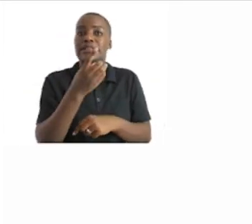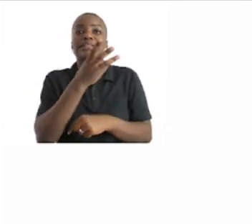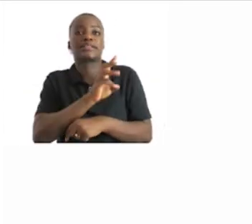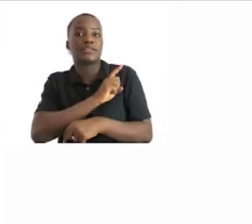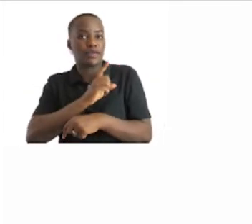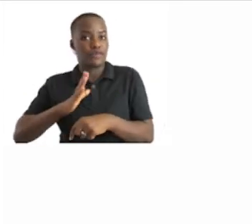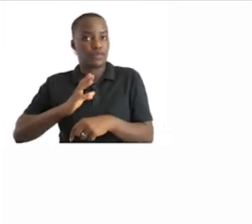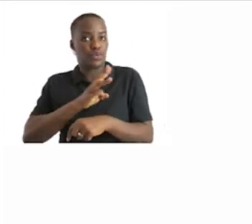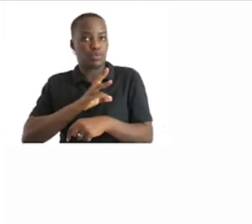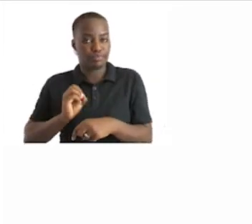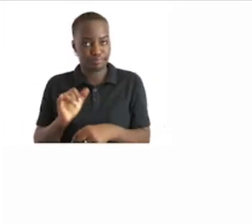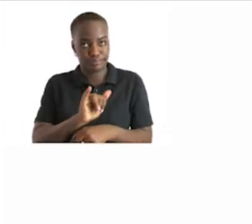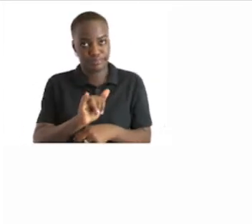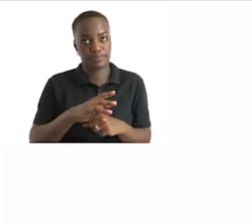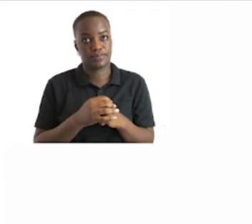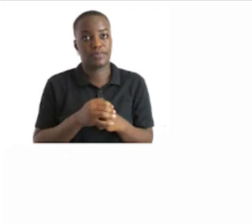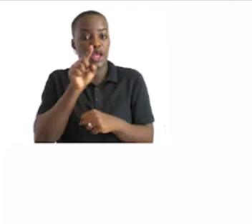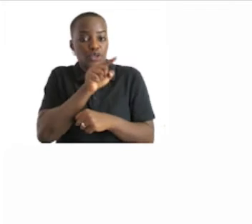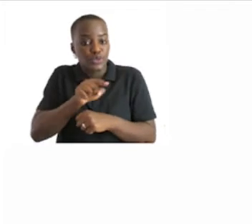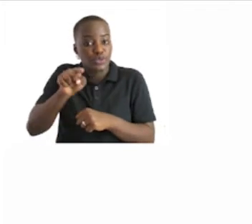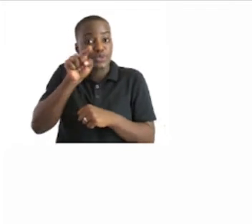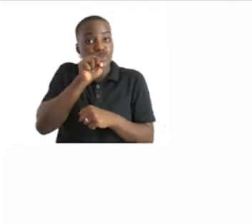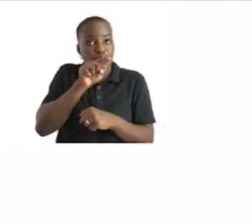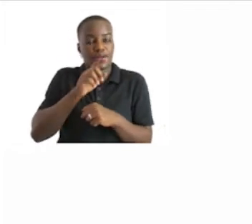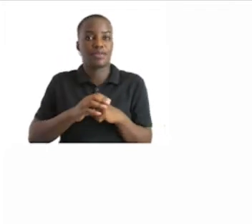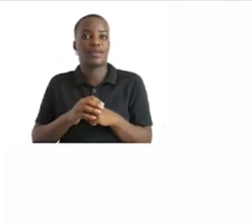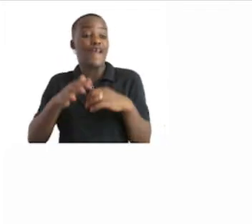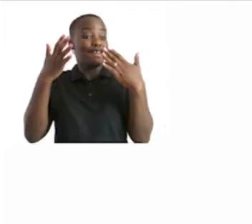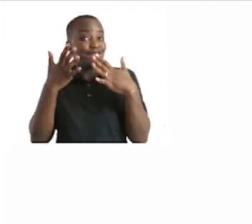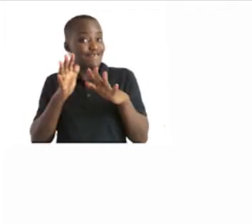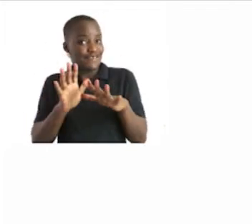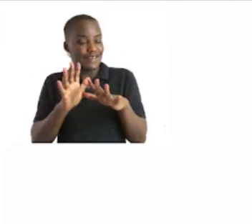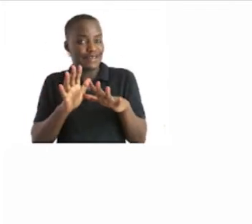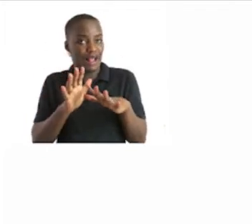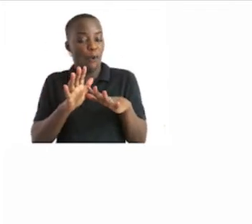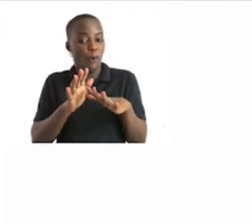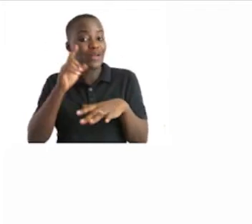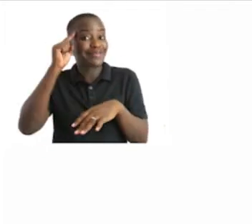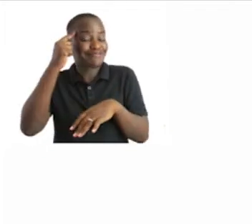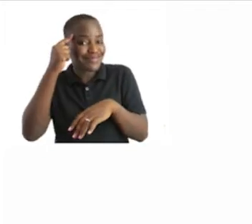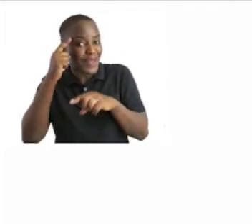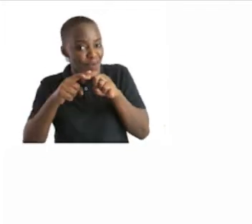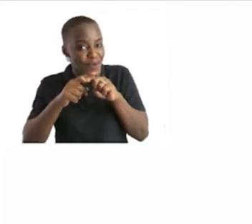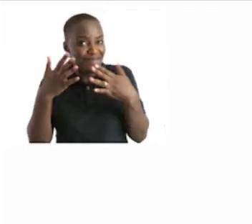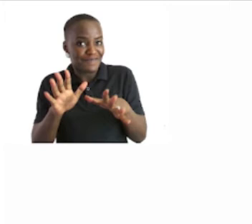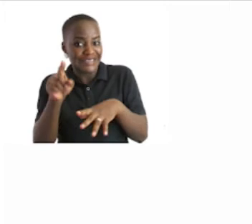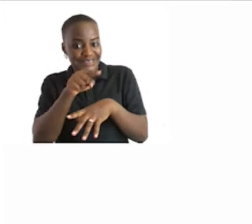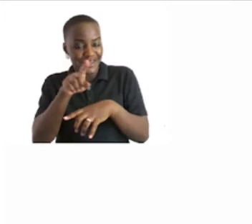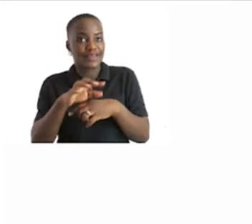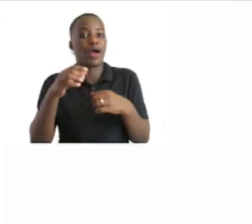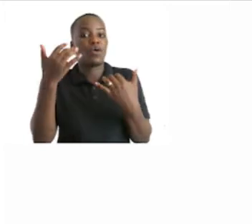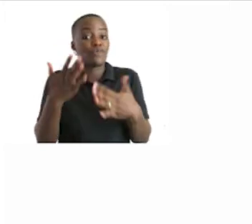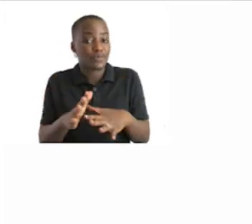answer. When you're done circling your answer, I would like you now to count the balls and actually get the